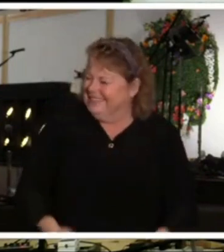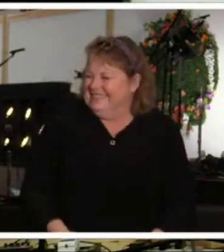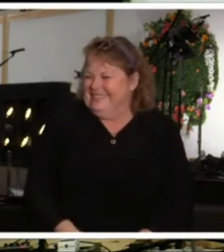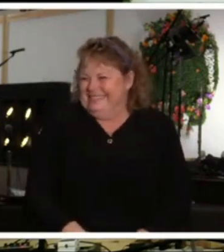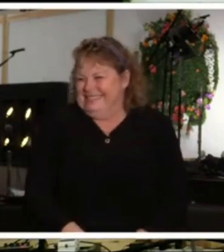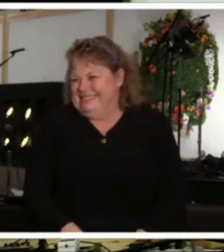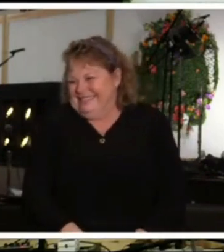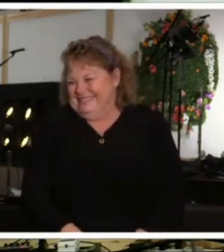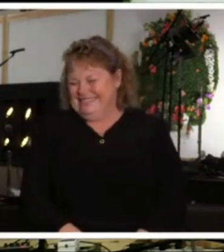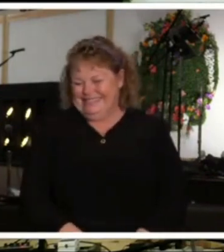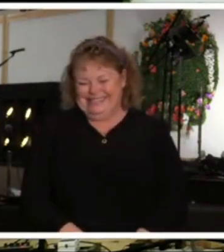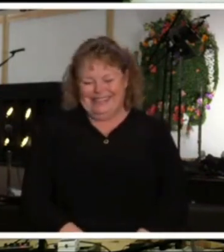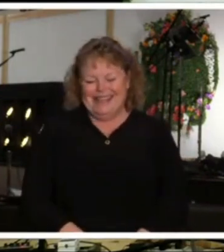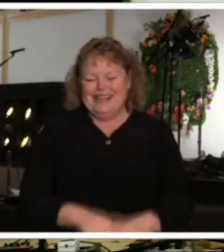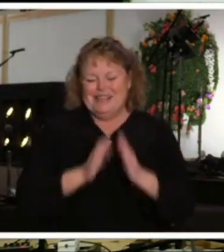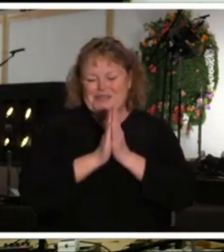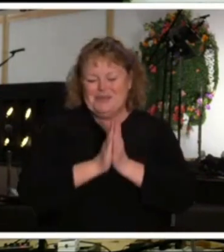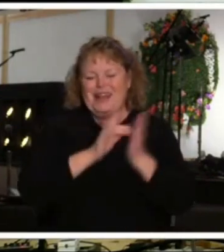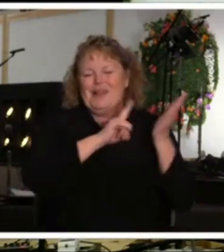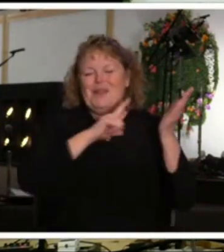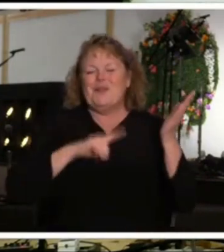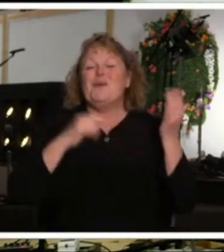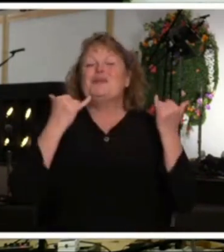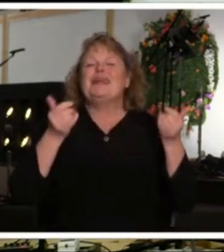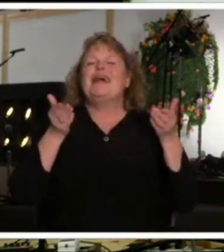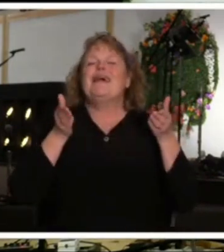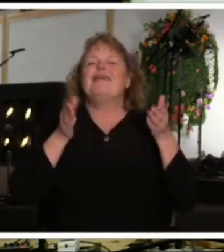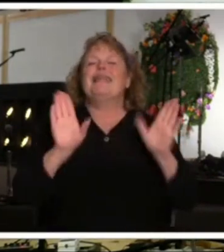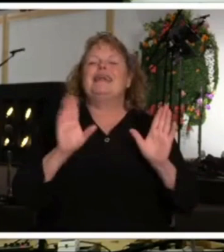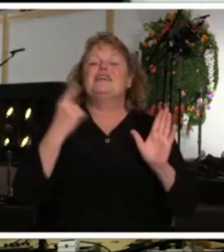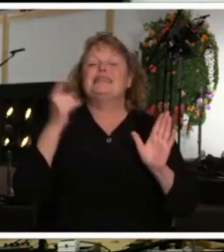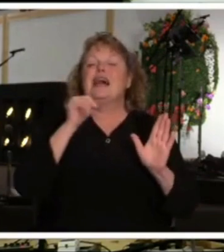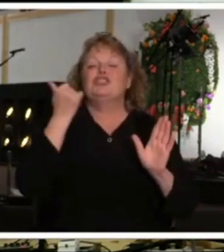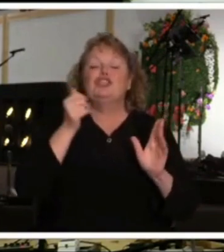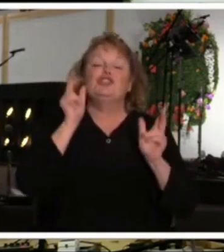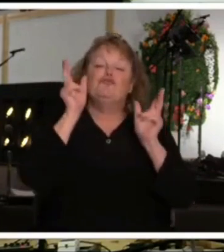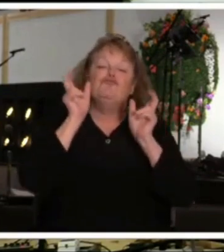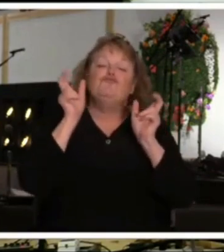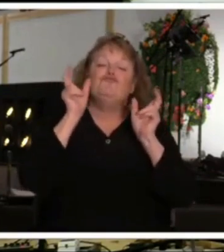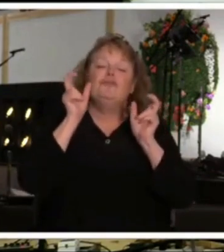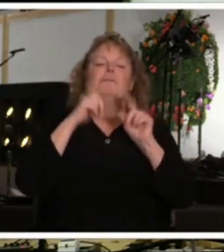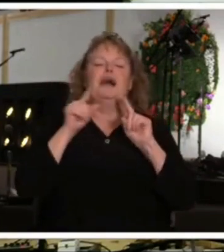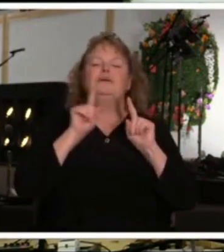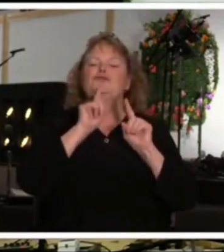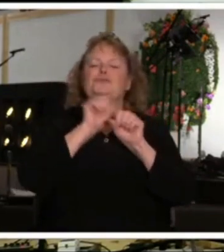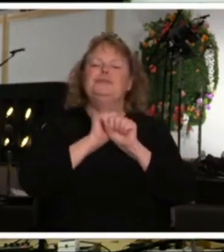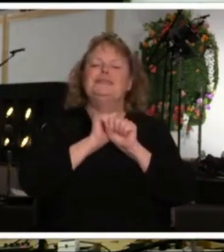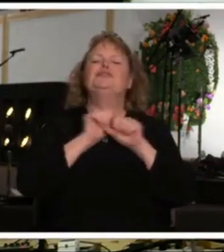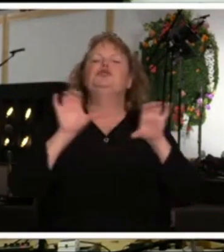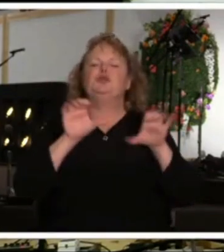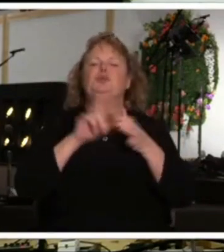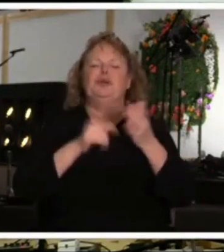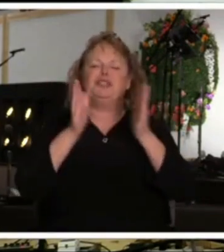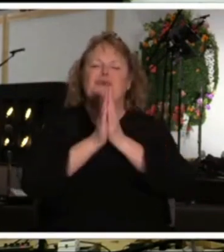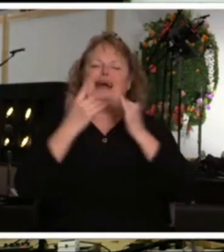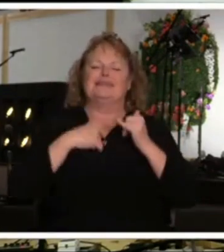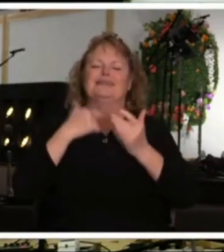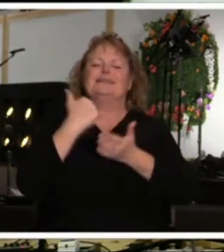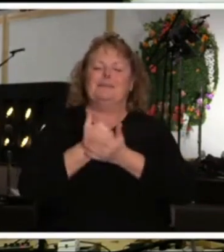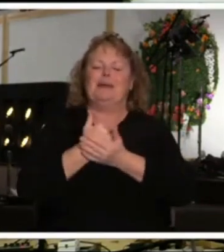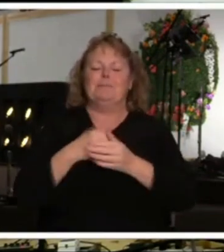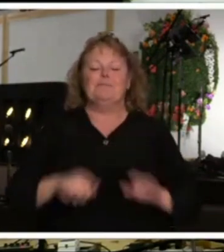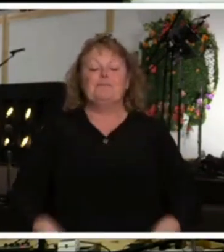word, Father. I pray that today we'll be doers of the word and not hearers only. In your precious name, amen. So the context here